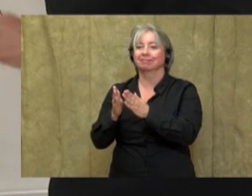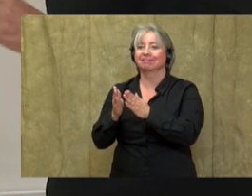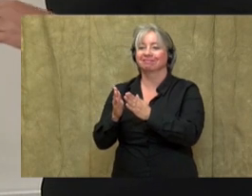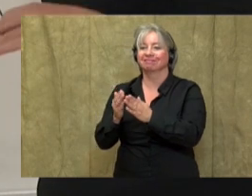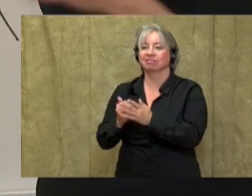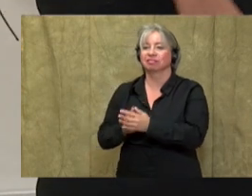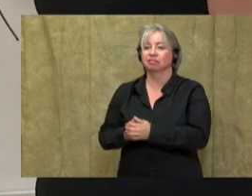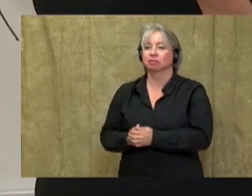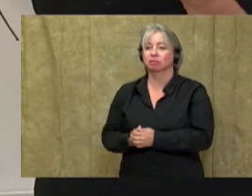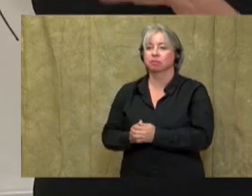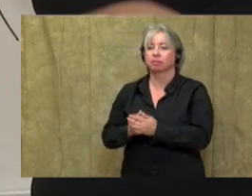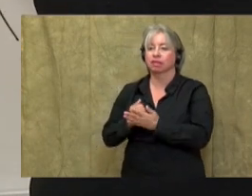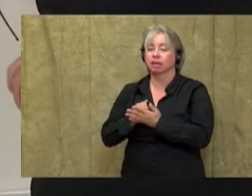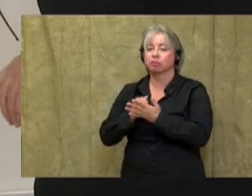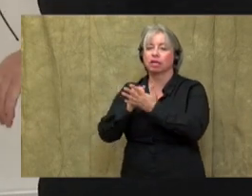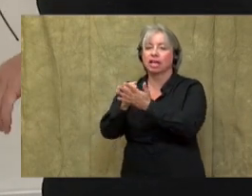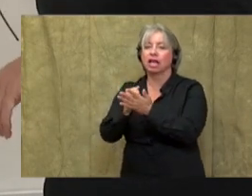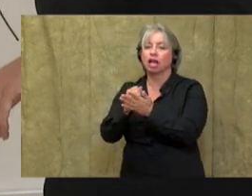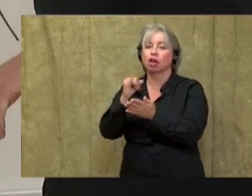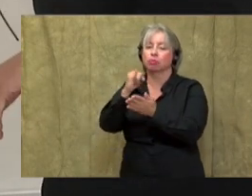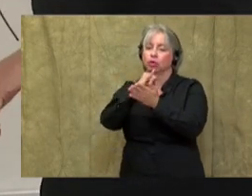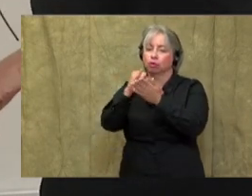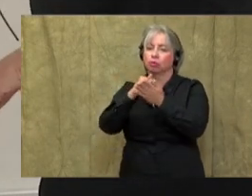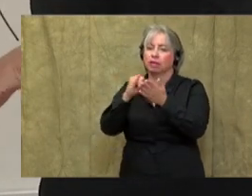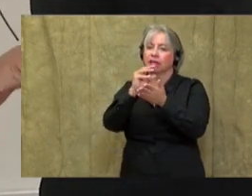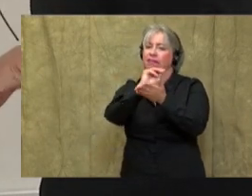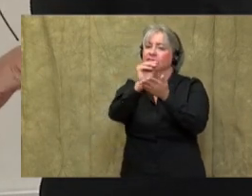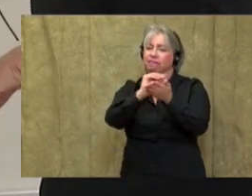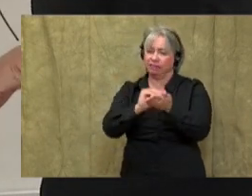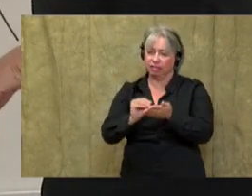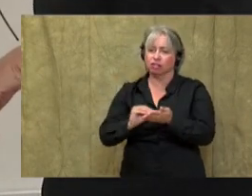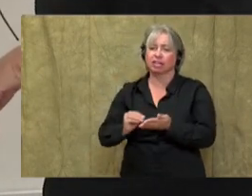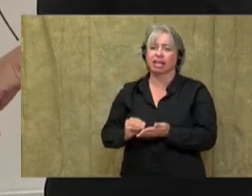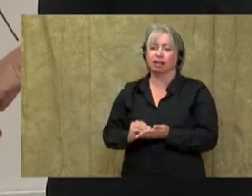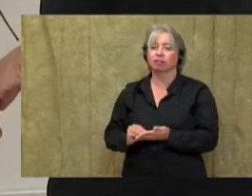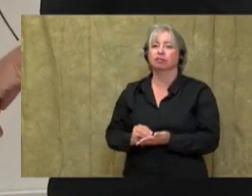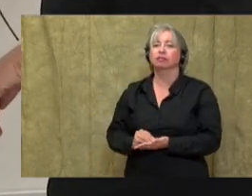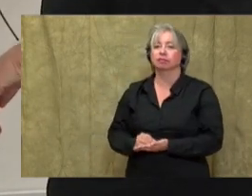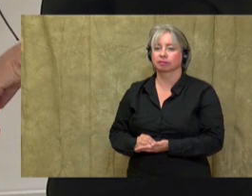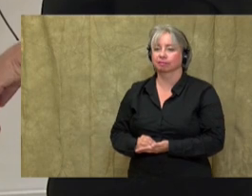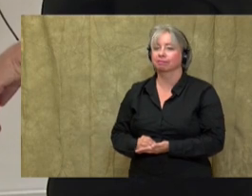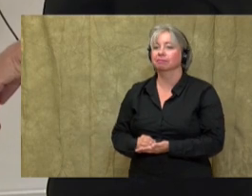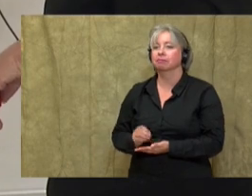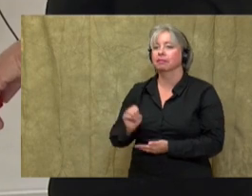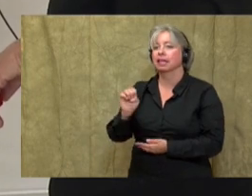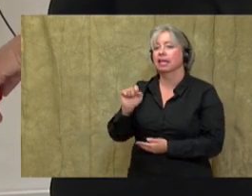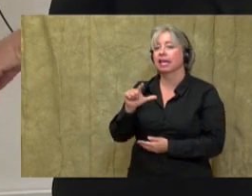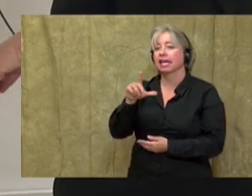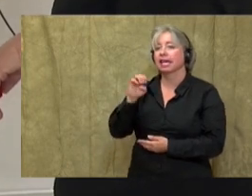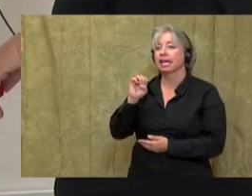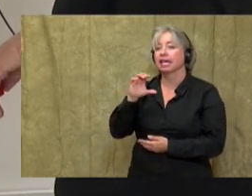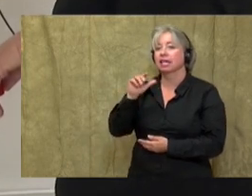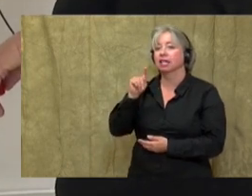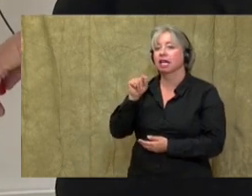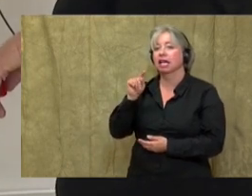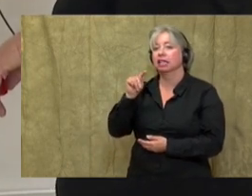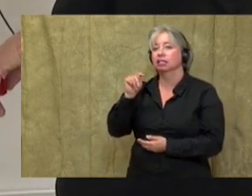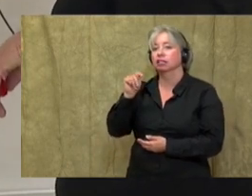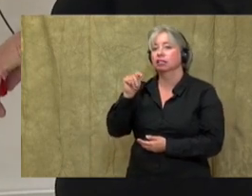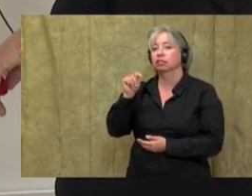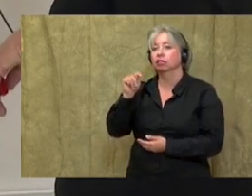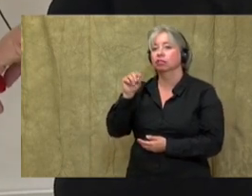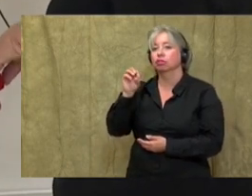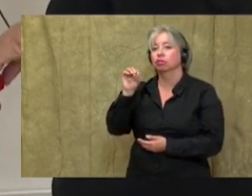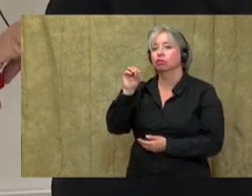over. I'm just gonna help you fill this out because I don't like blank spaces. Here we go. We got electromagnetic waves. Remember, those do